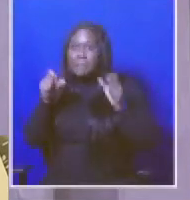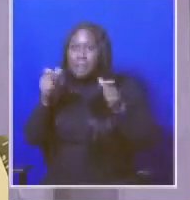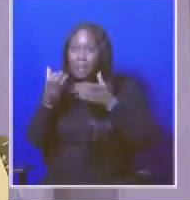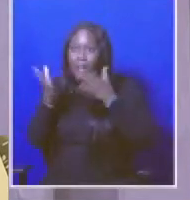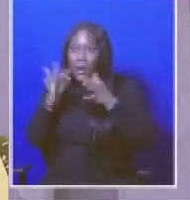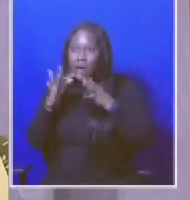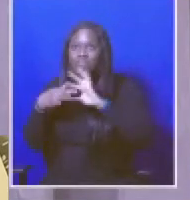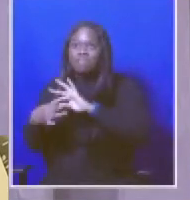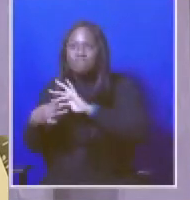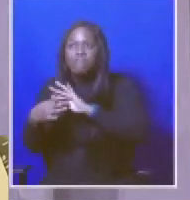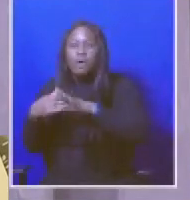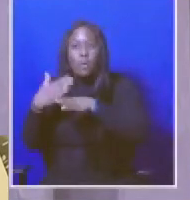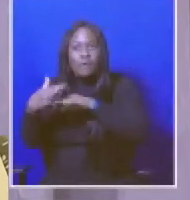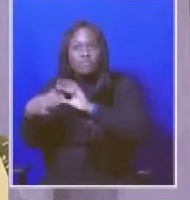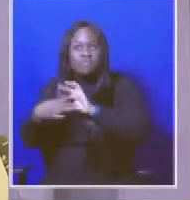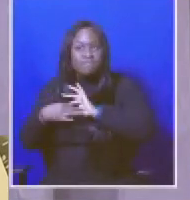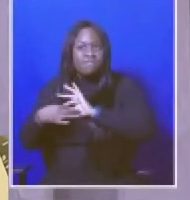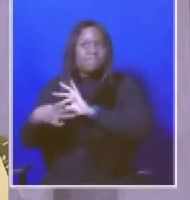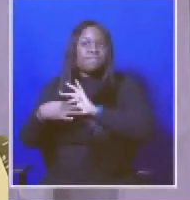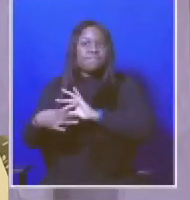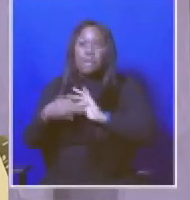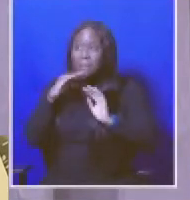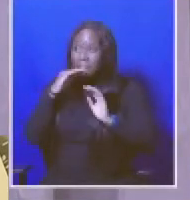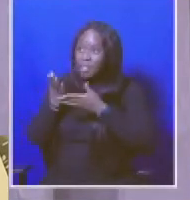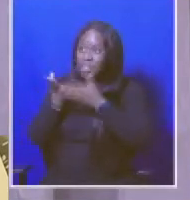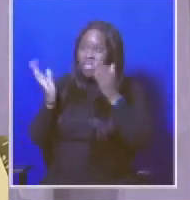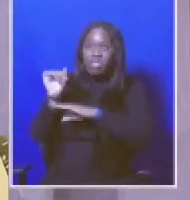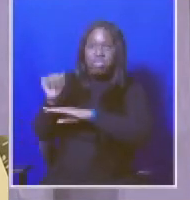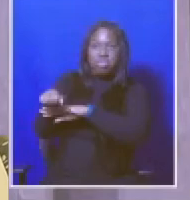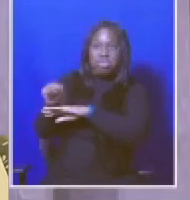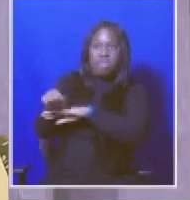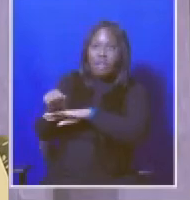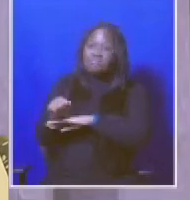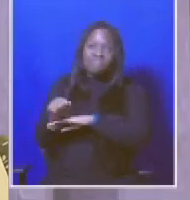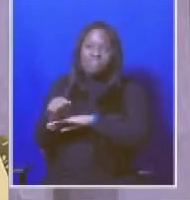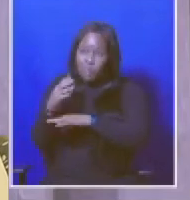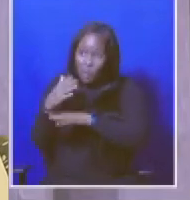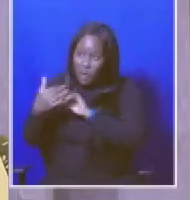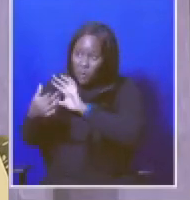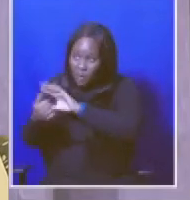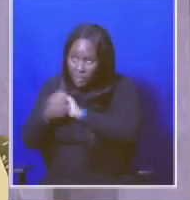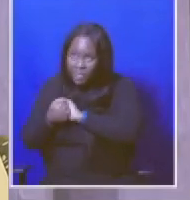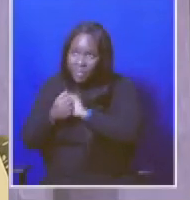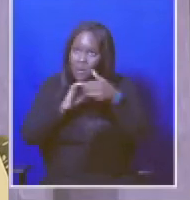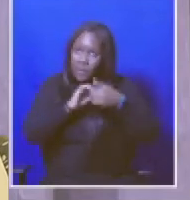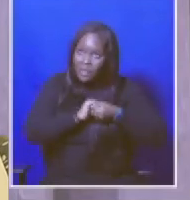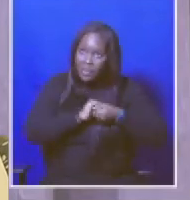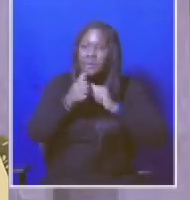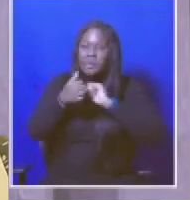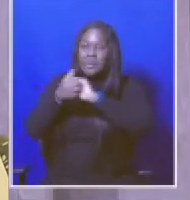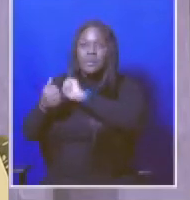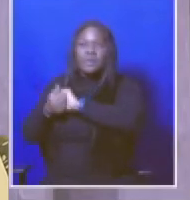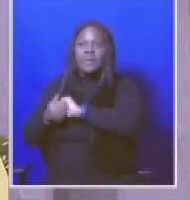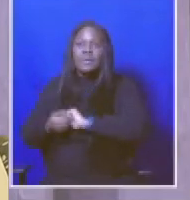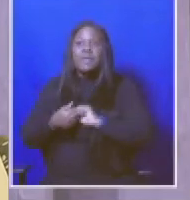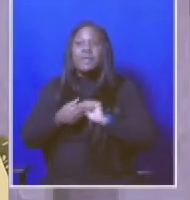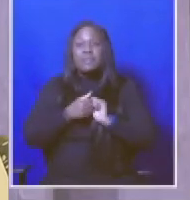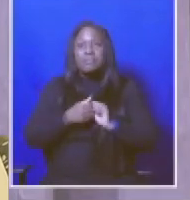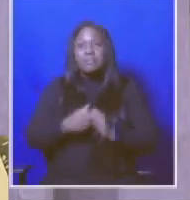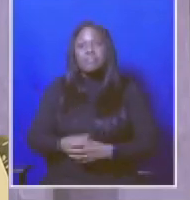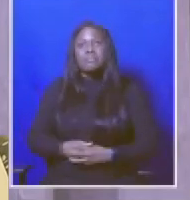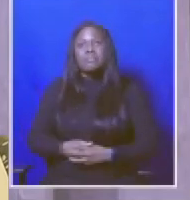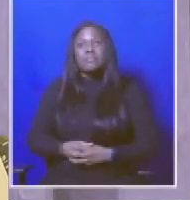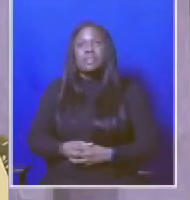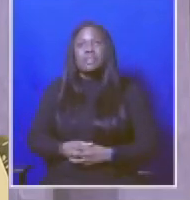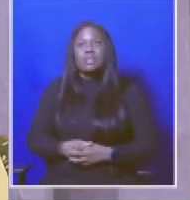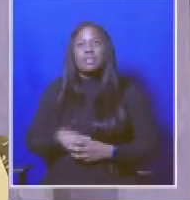result, these communities will not be forgotten, because as we go down through our district development